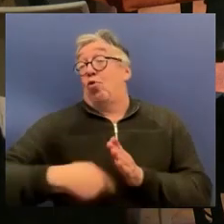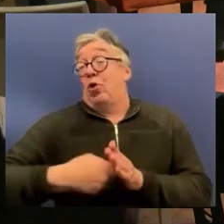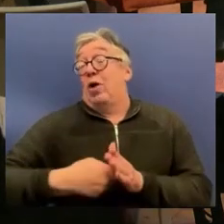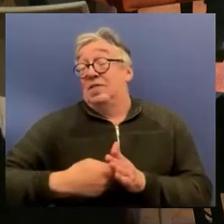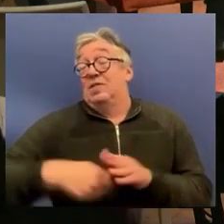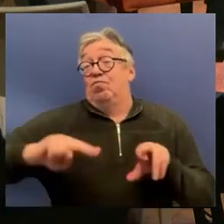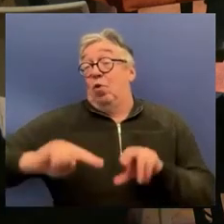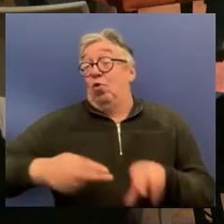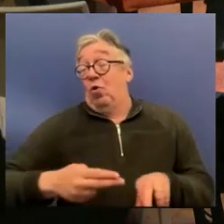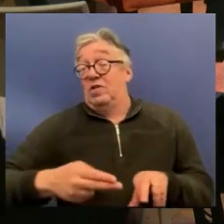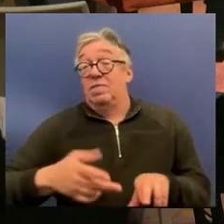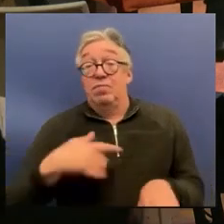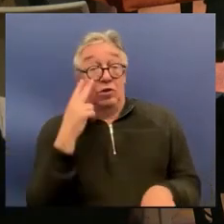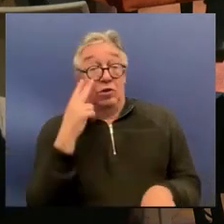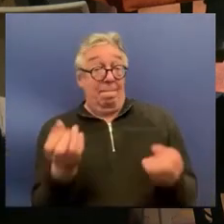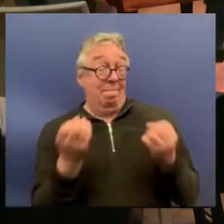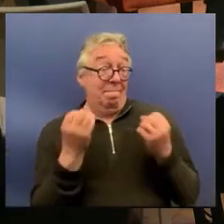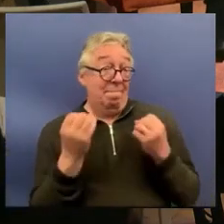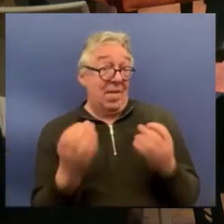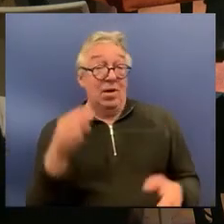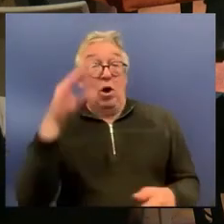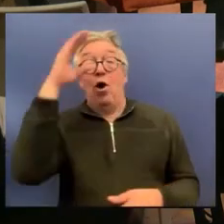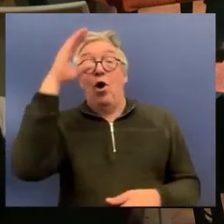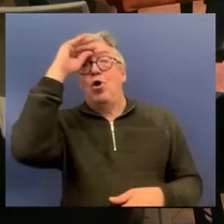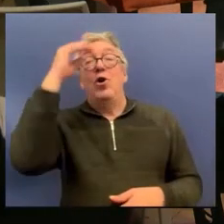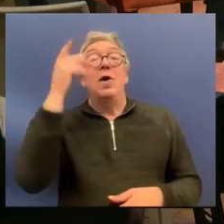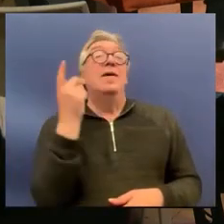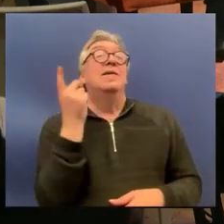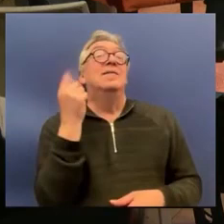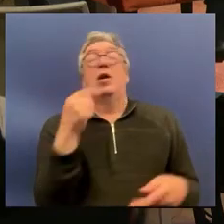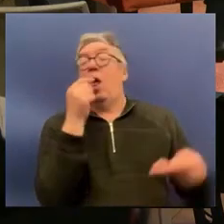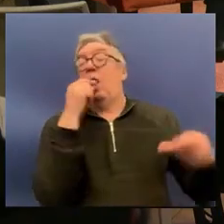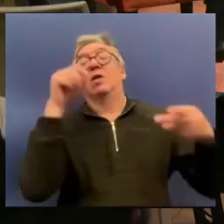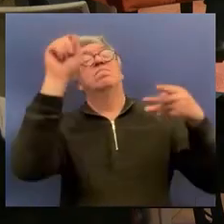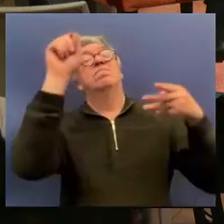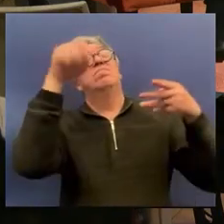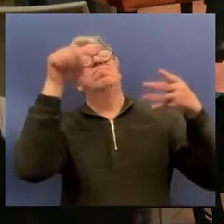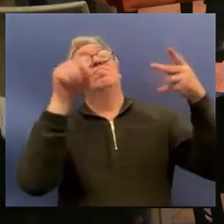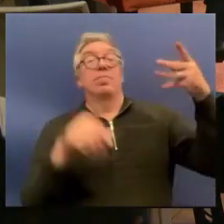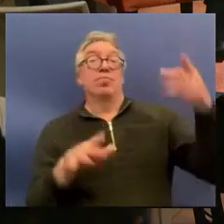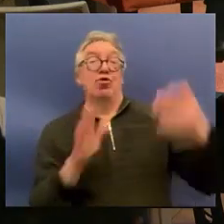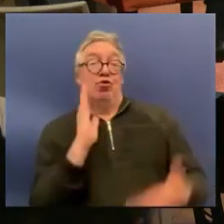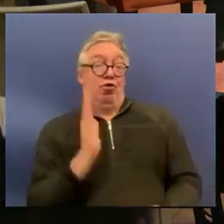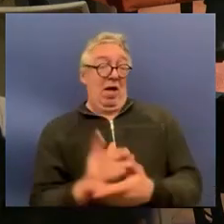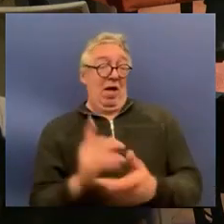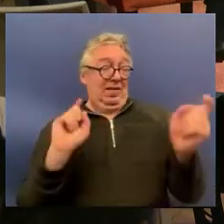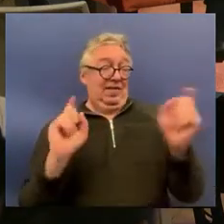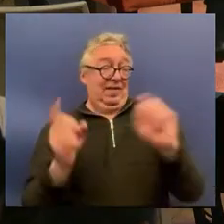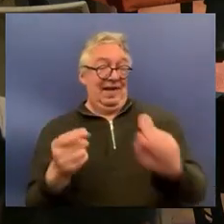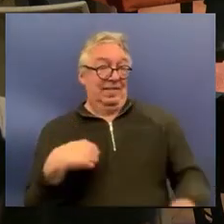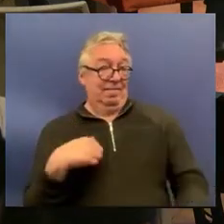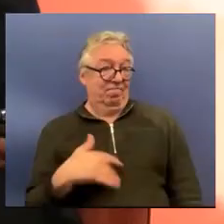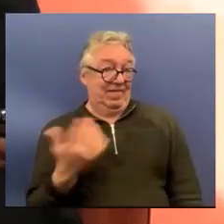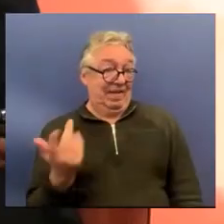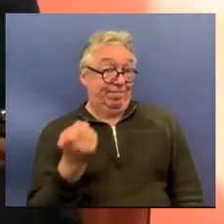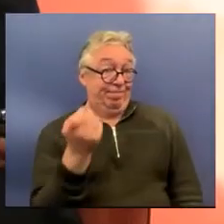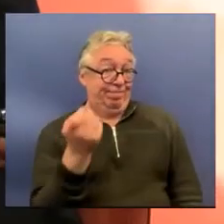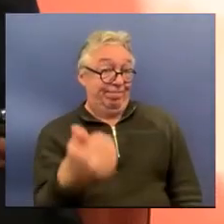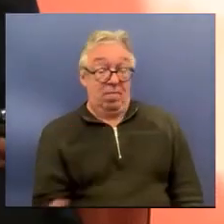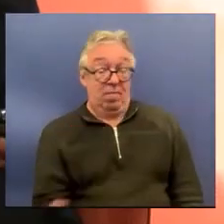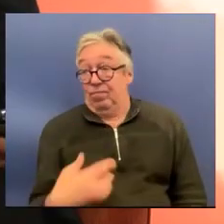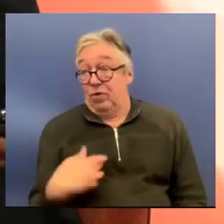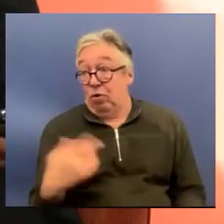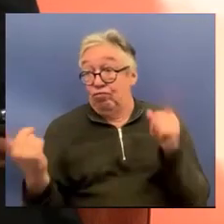gender is just like a checkbox that needs to be marked, and there's no real change. Yeah, I can only concur with what you say. It's